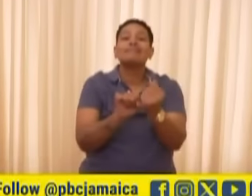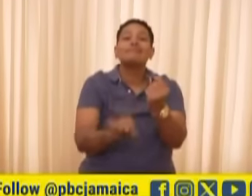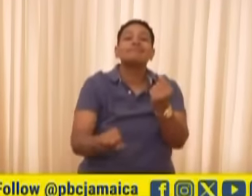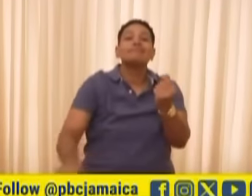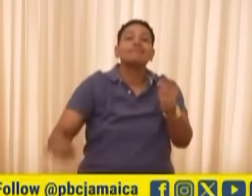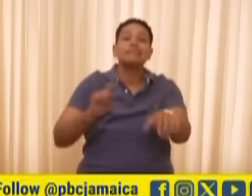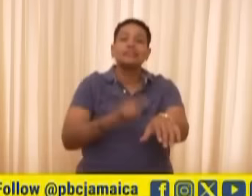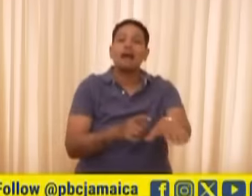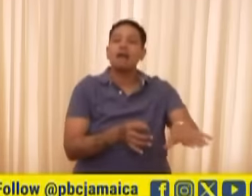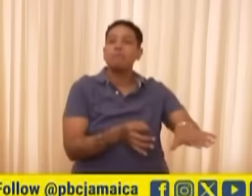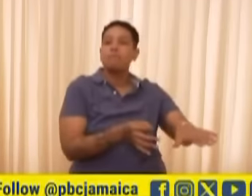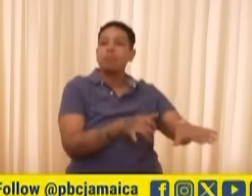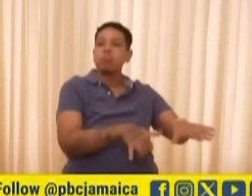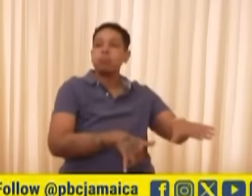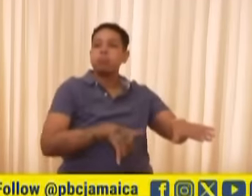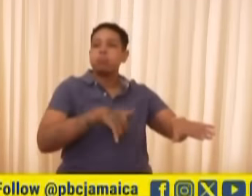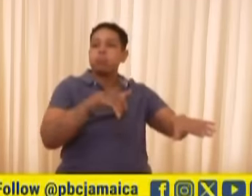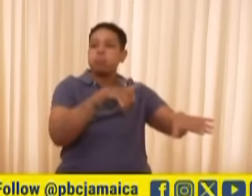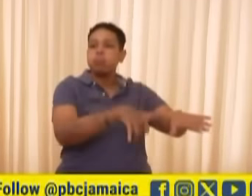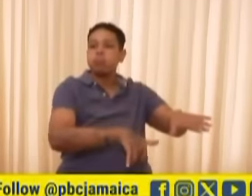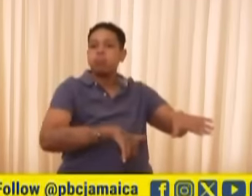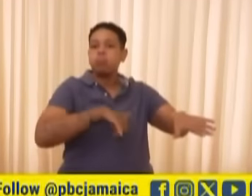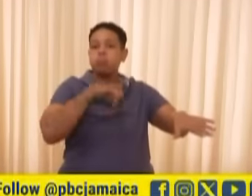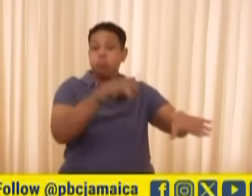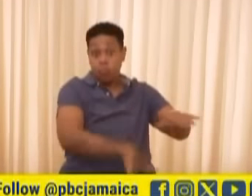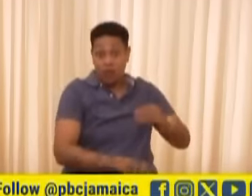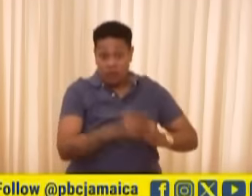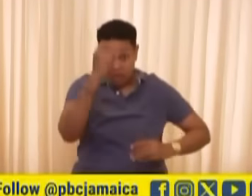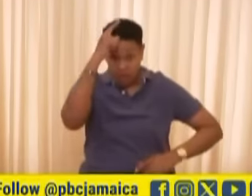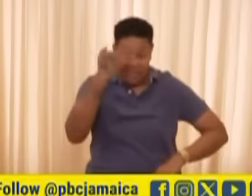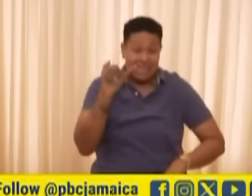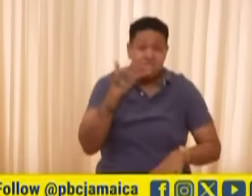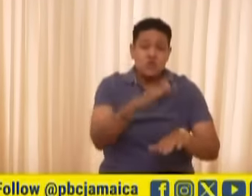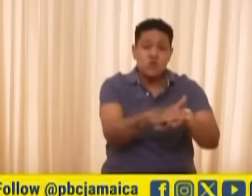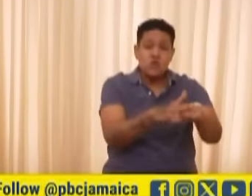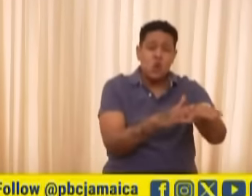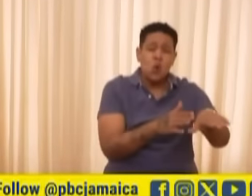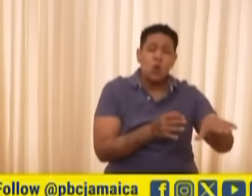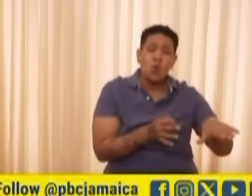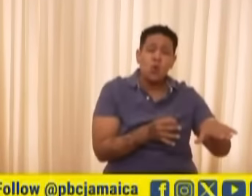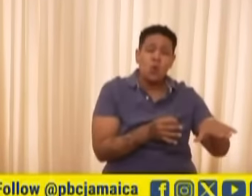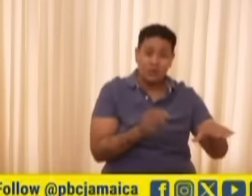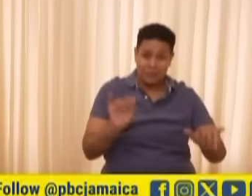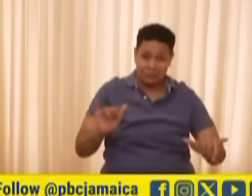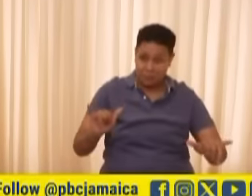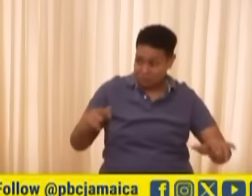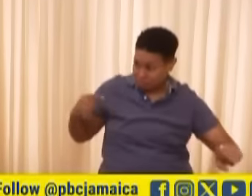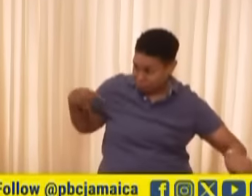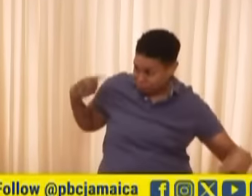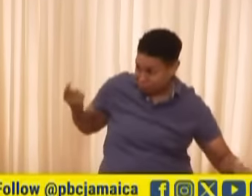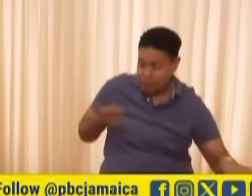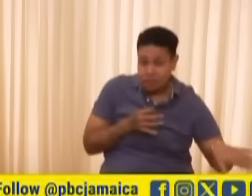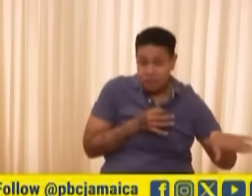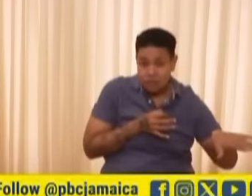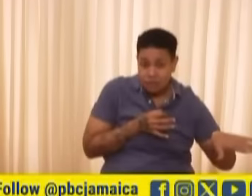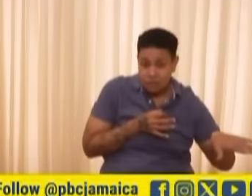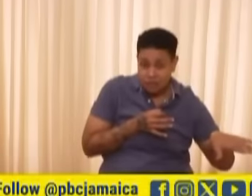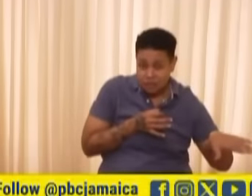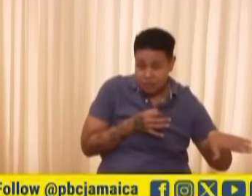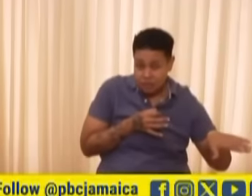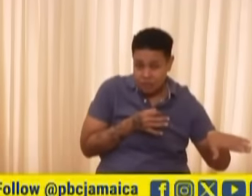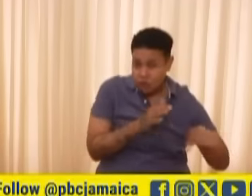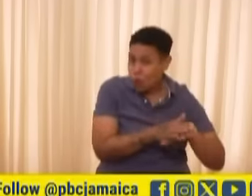will stay. If it continues to be as slow moving as it has been, then we could